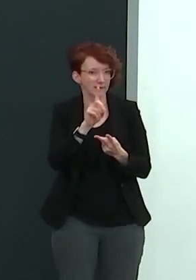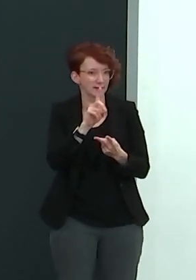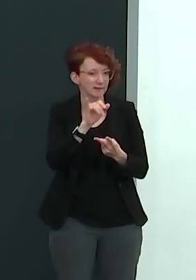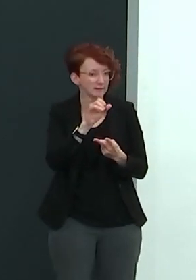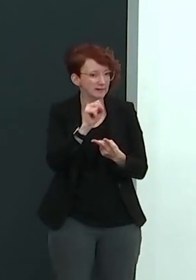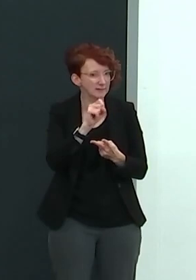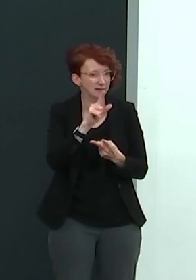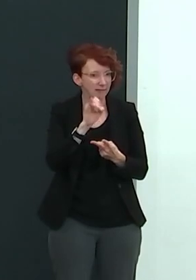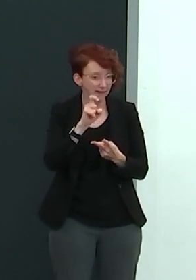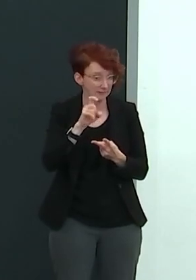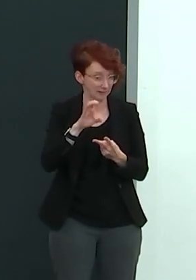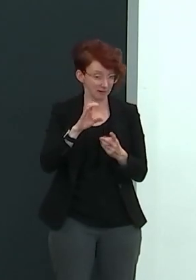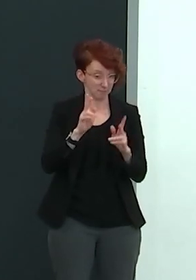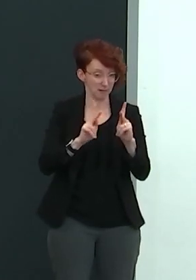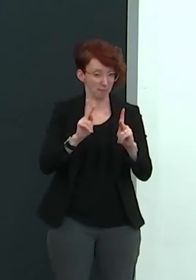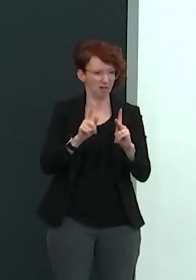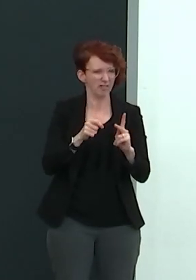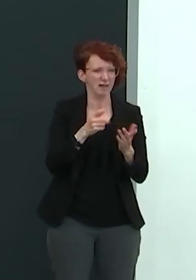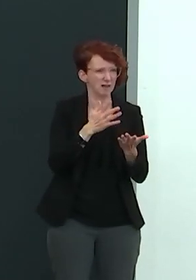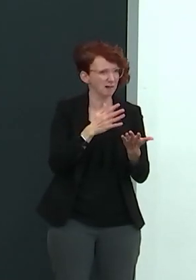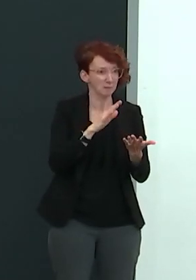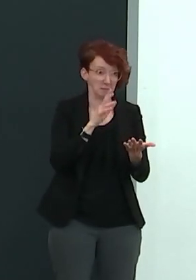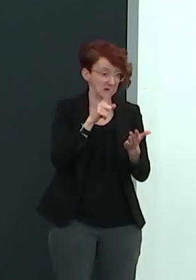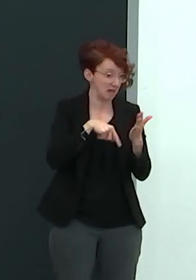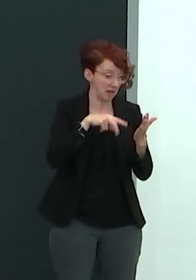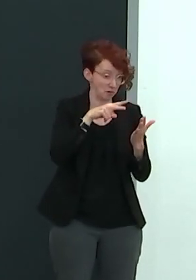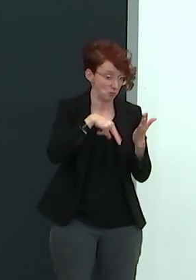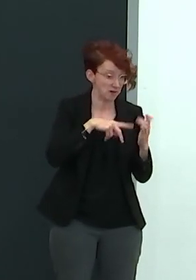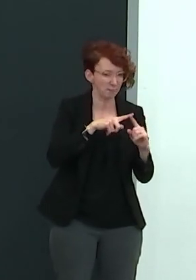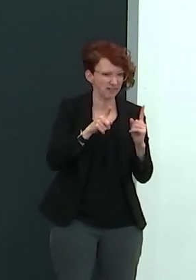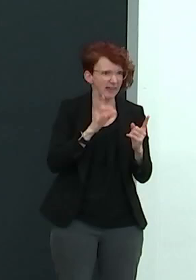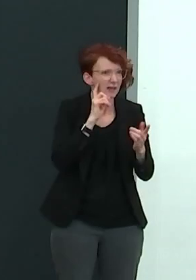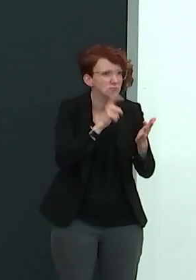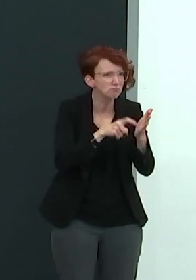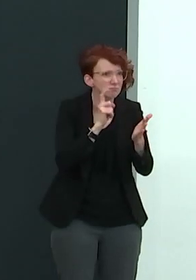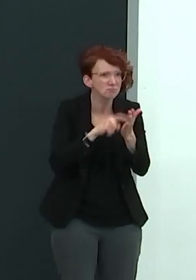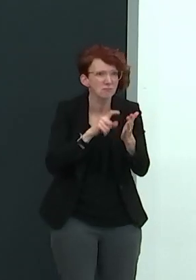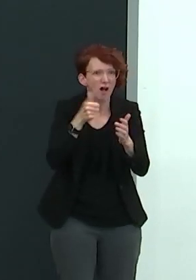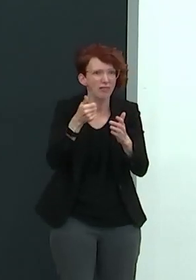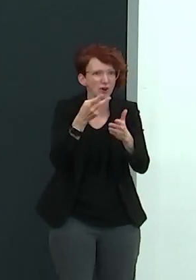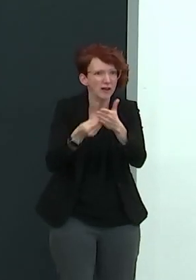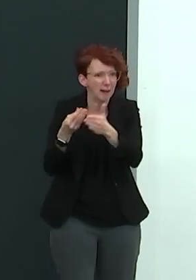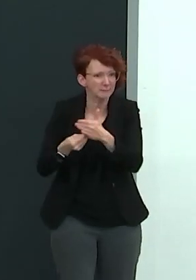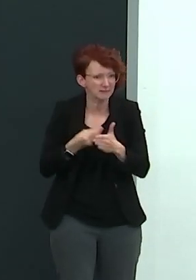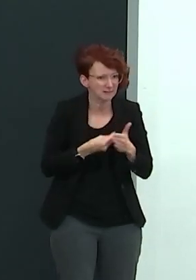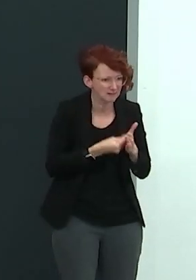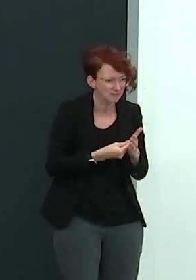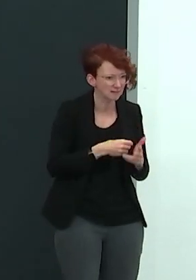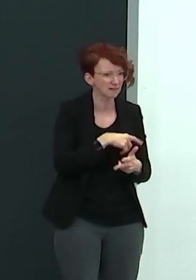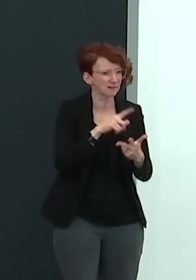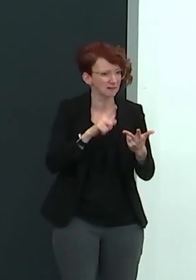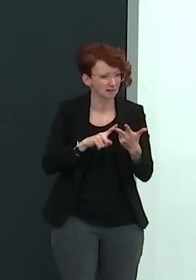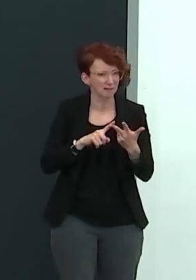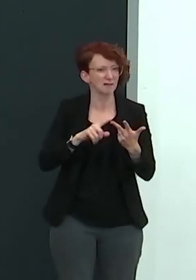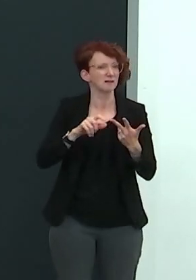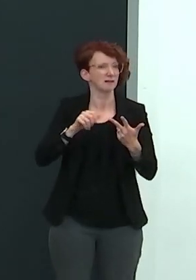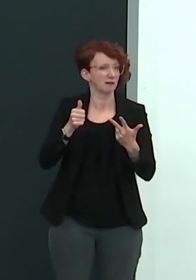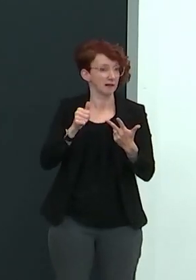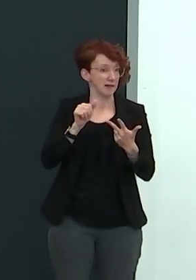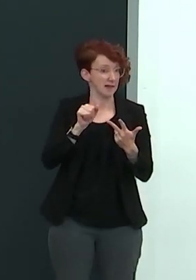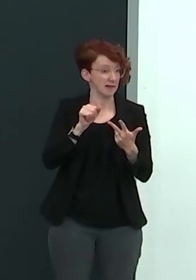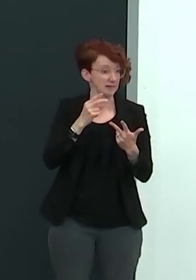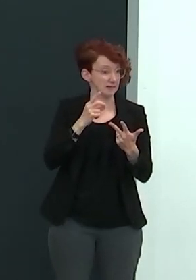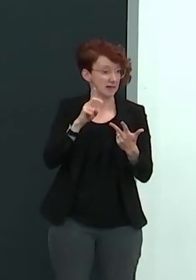fit together for others. People with ADHD are known to be able to absorb large quantities of new information with speed that others